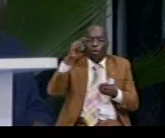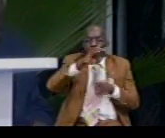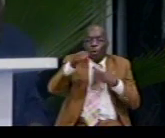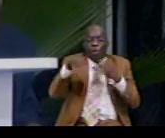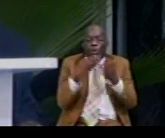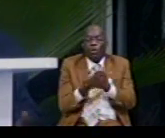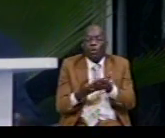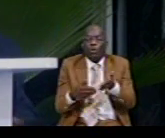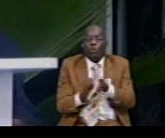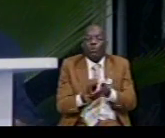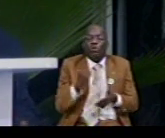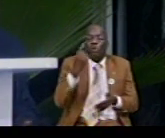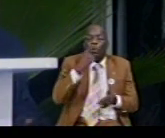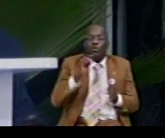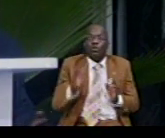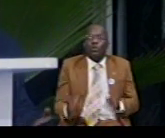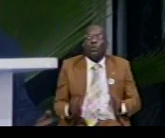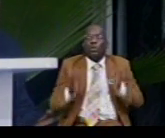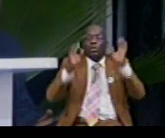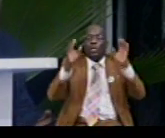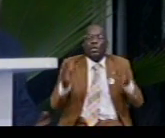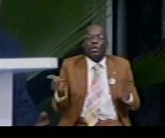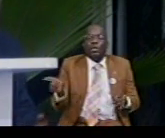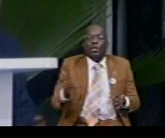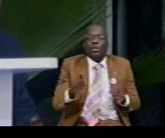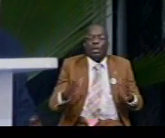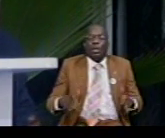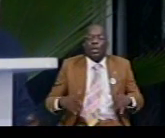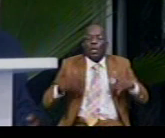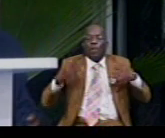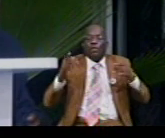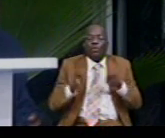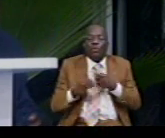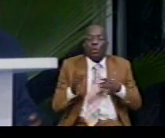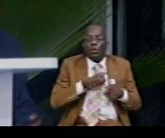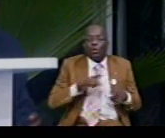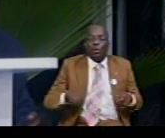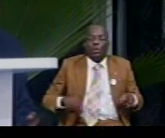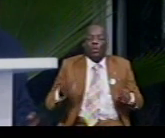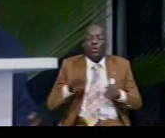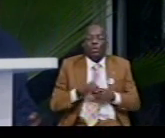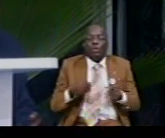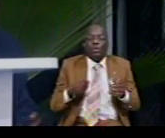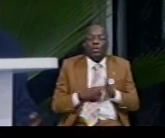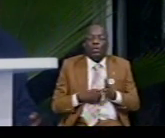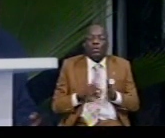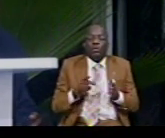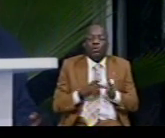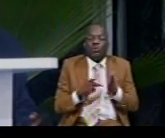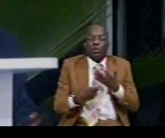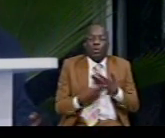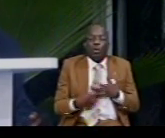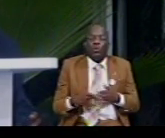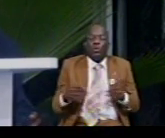Lord. In this program, it will be on the 2nd of